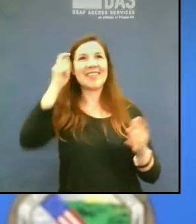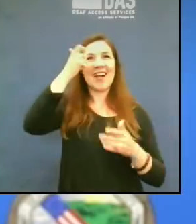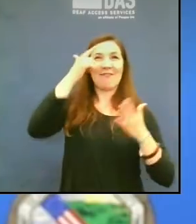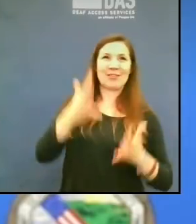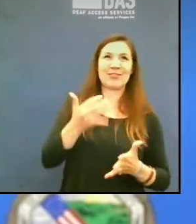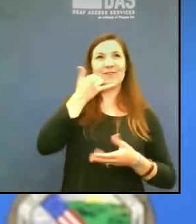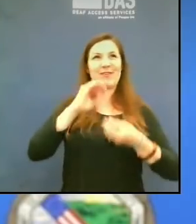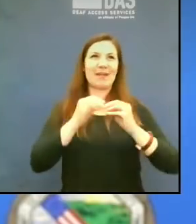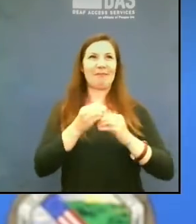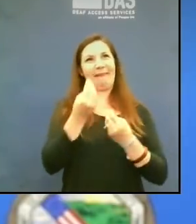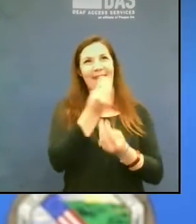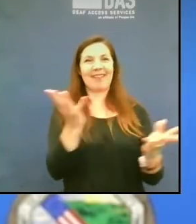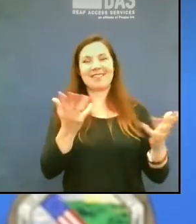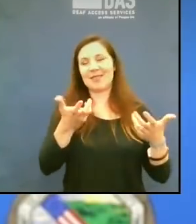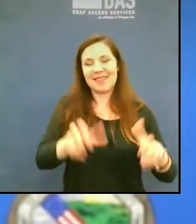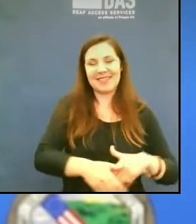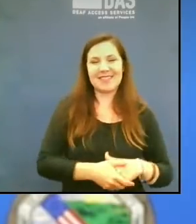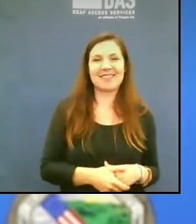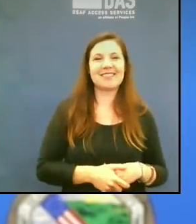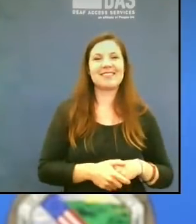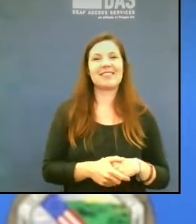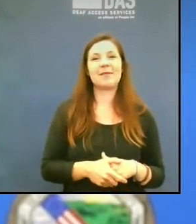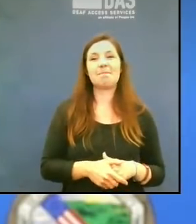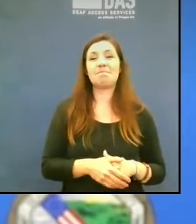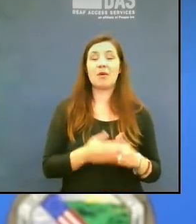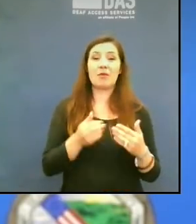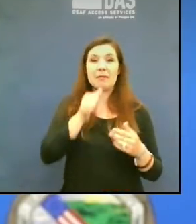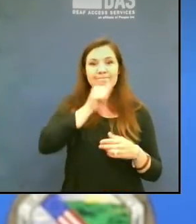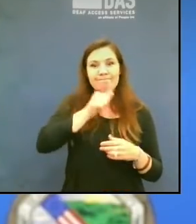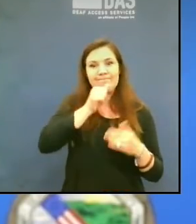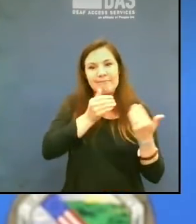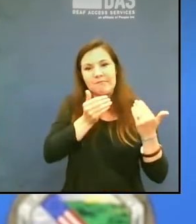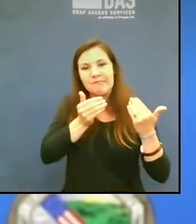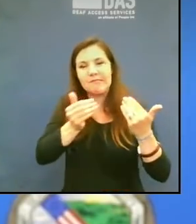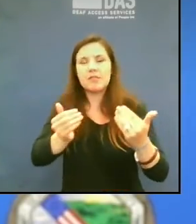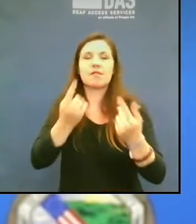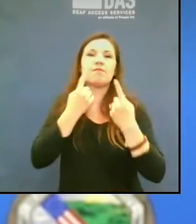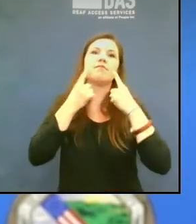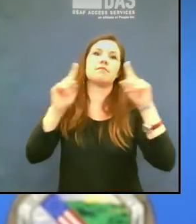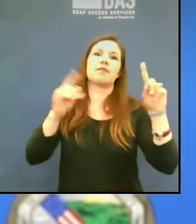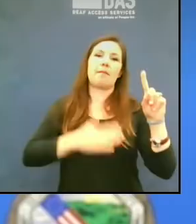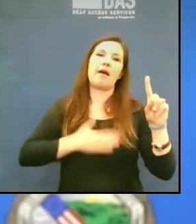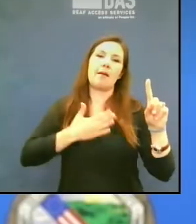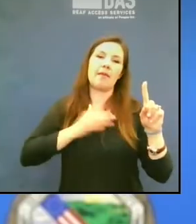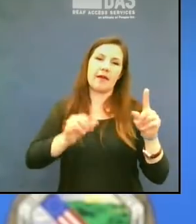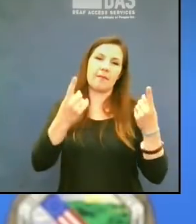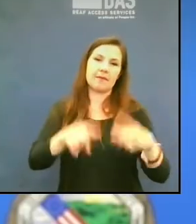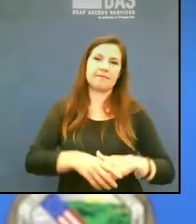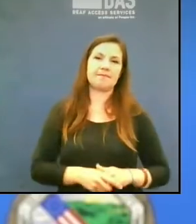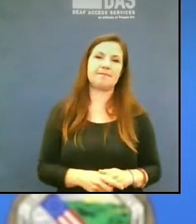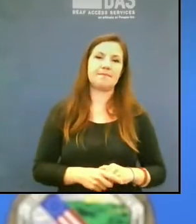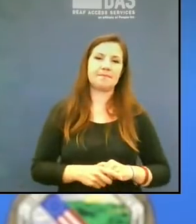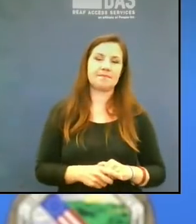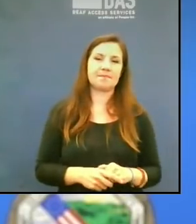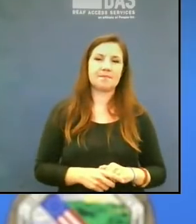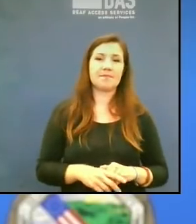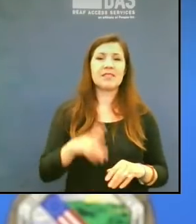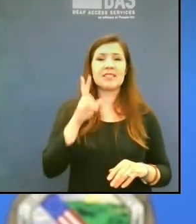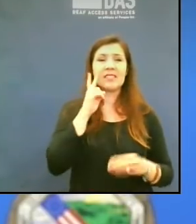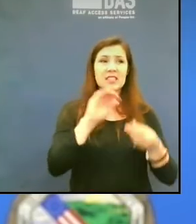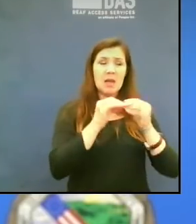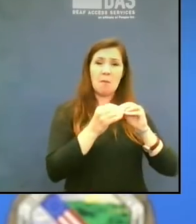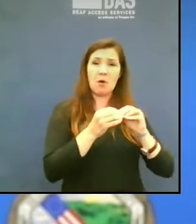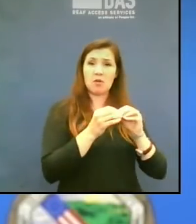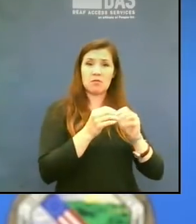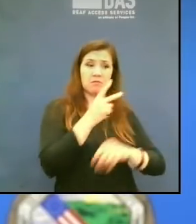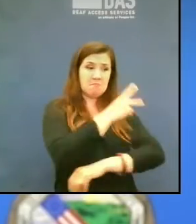yeah, we've been pushing for it for some time, and I'm glad it happened. It was about time that it happened. We've seen our hospitalization numbers